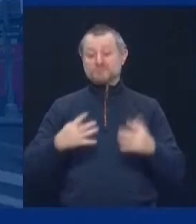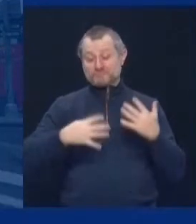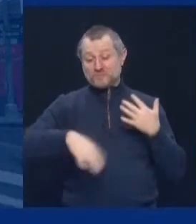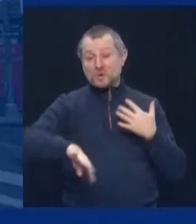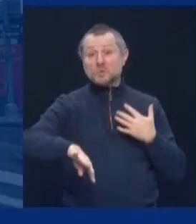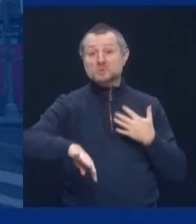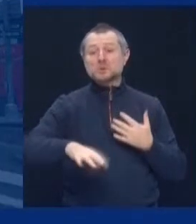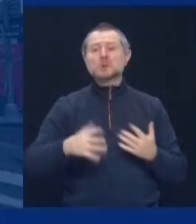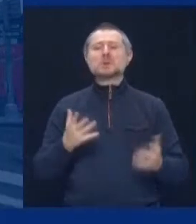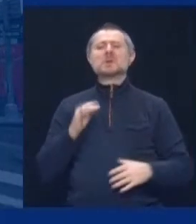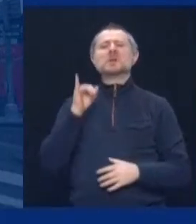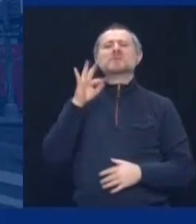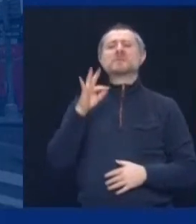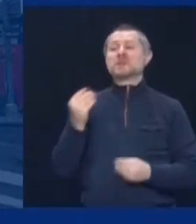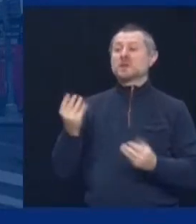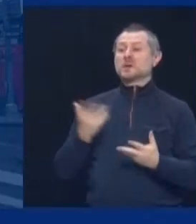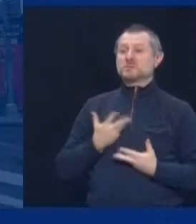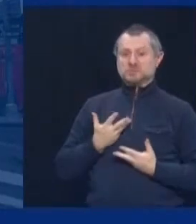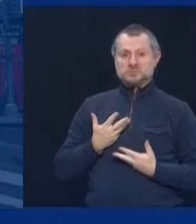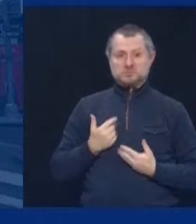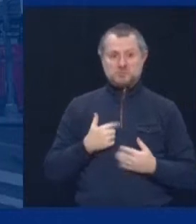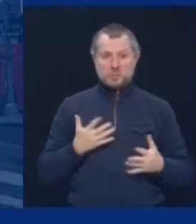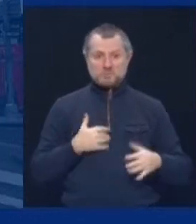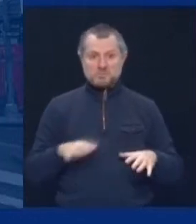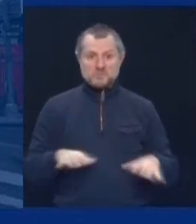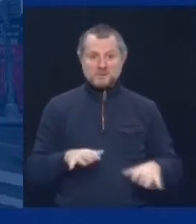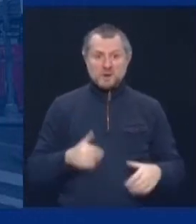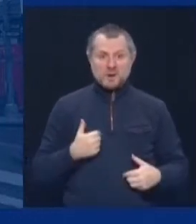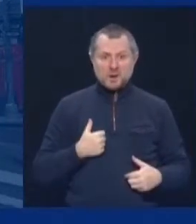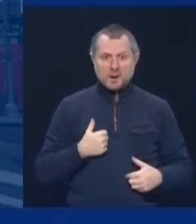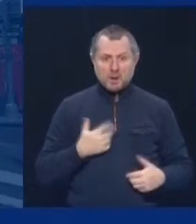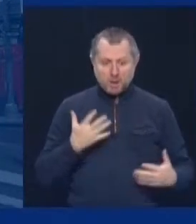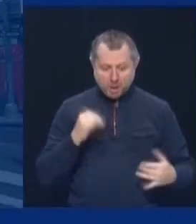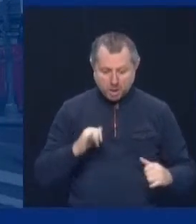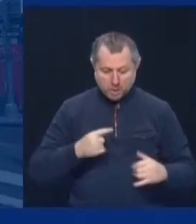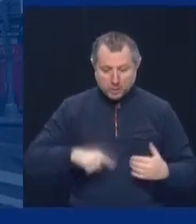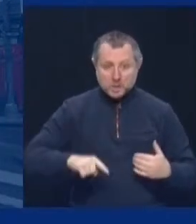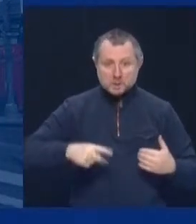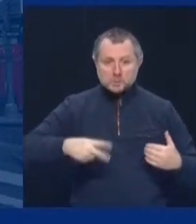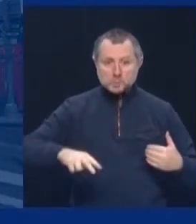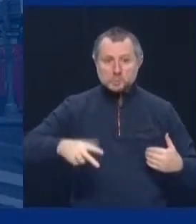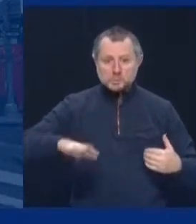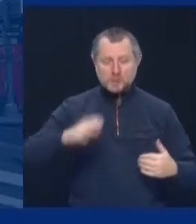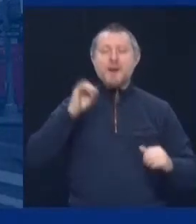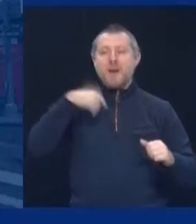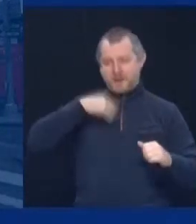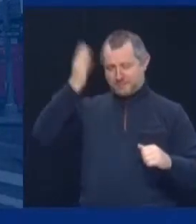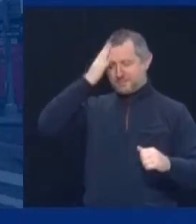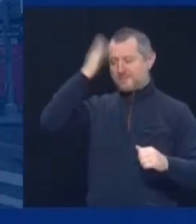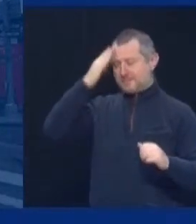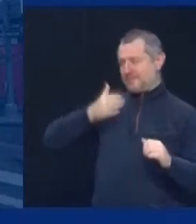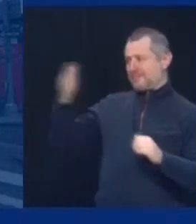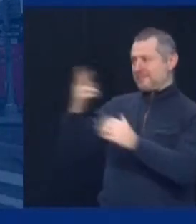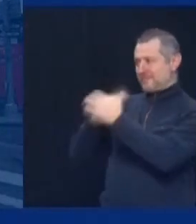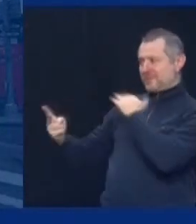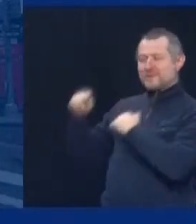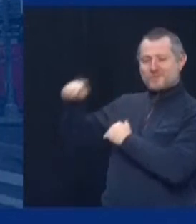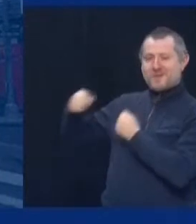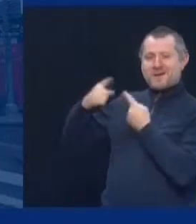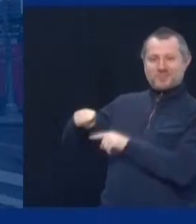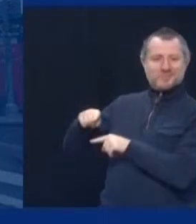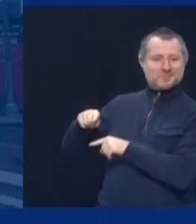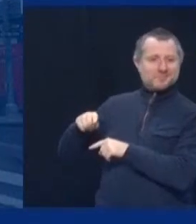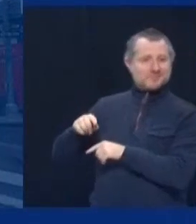over the next 3 weeks or 4 weeks, and I'll tell you what's going to happen, right? We know there's been an